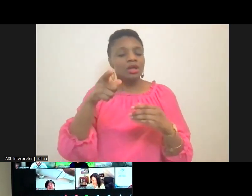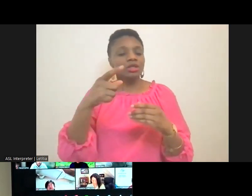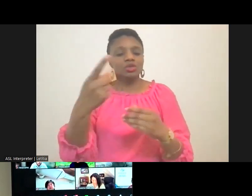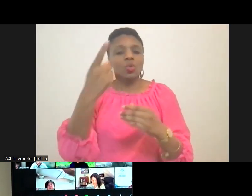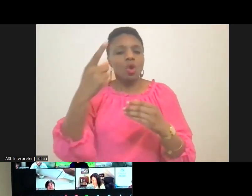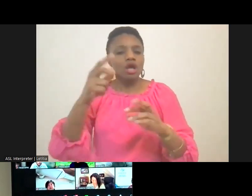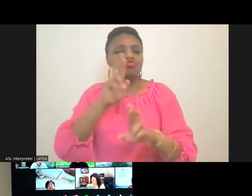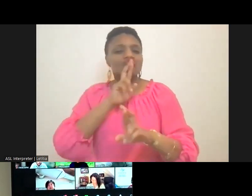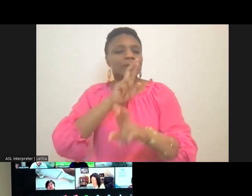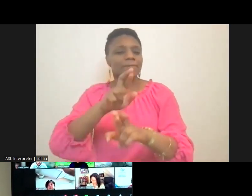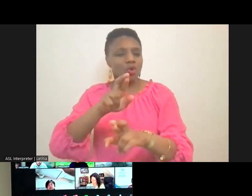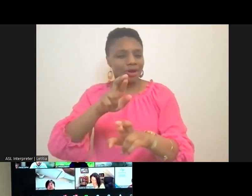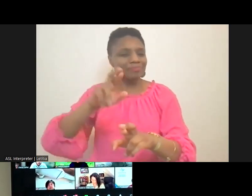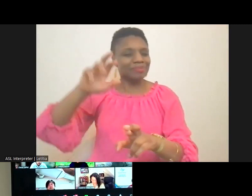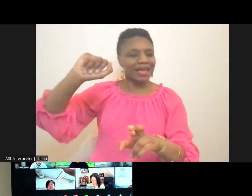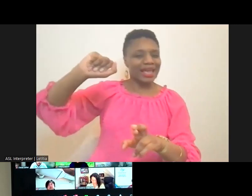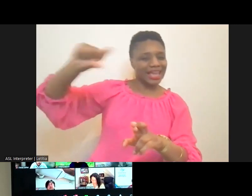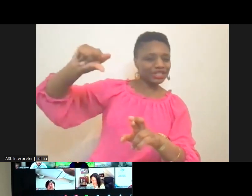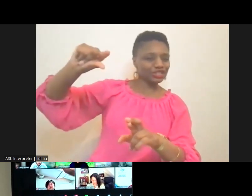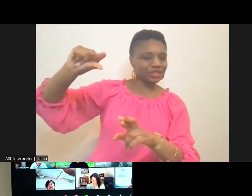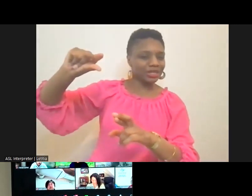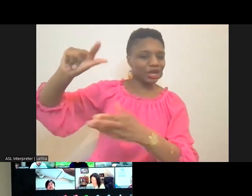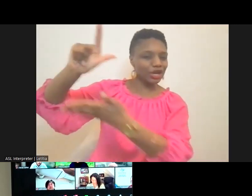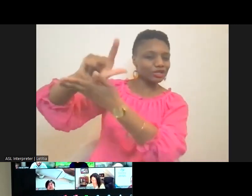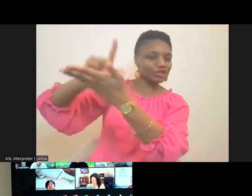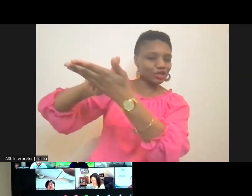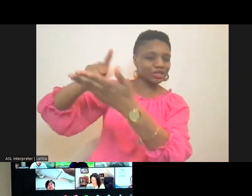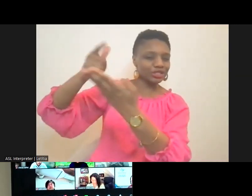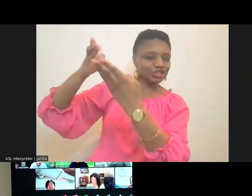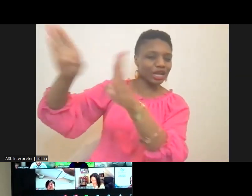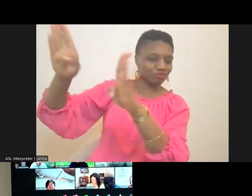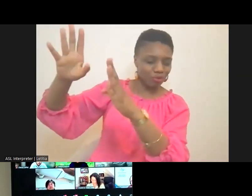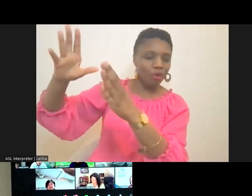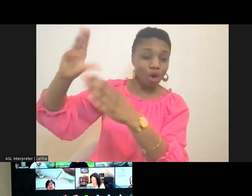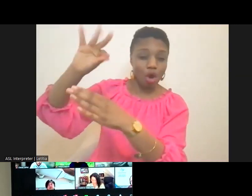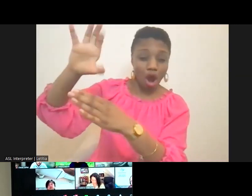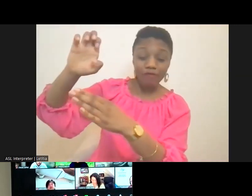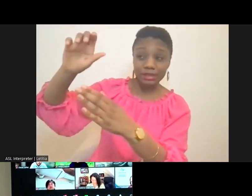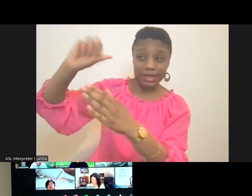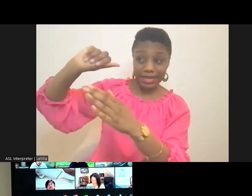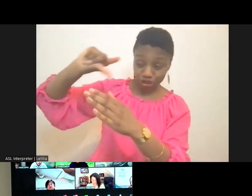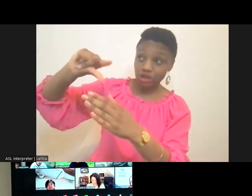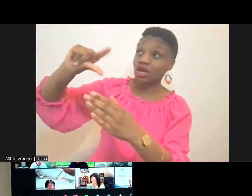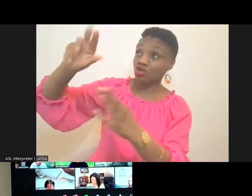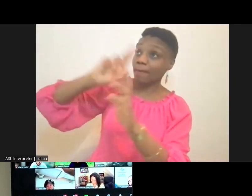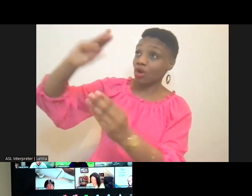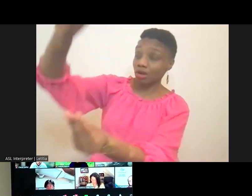pulled together by the Attorney General's office that makes a bunch of recommendations on how